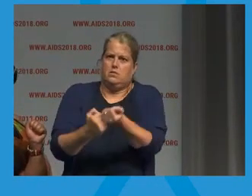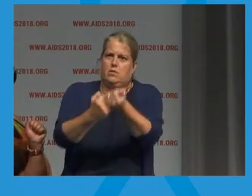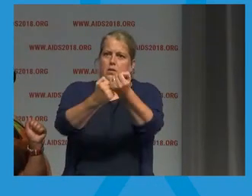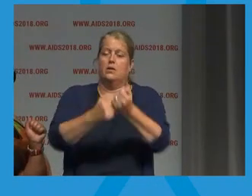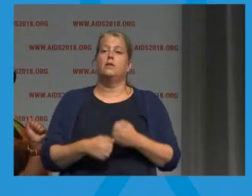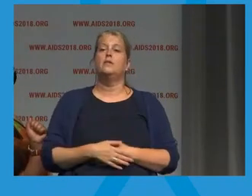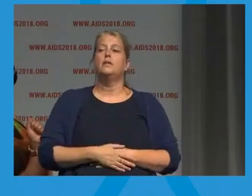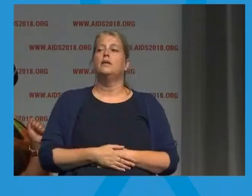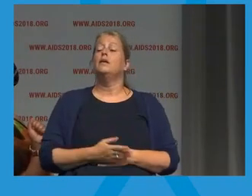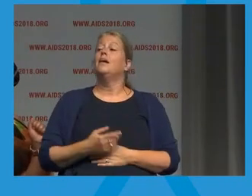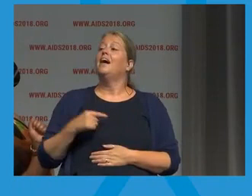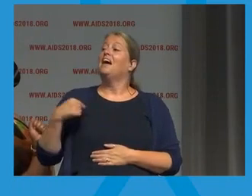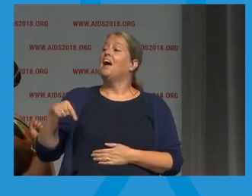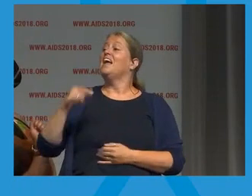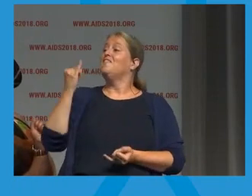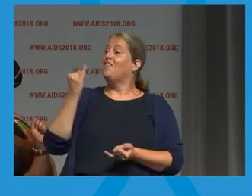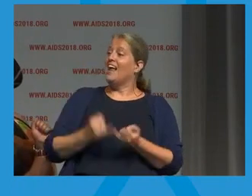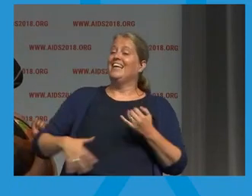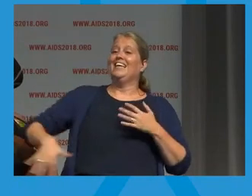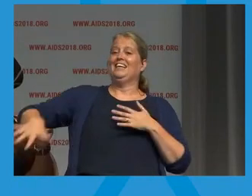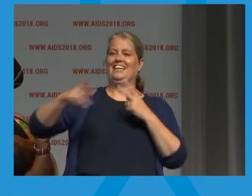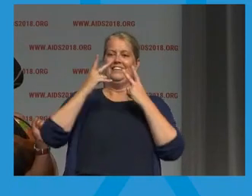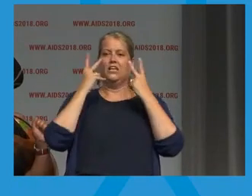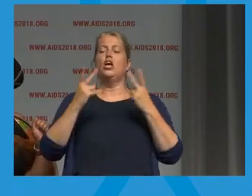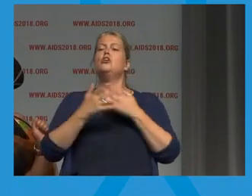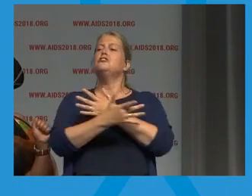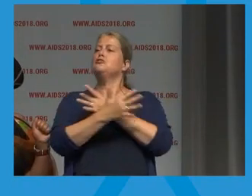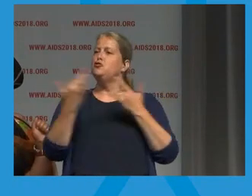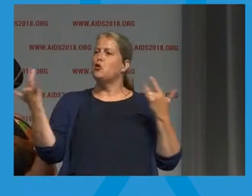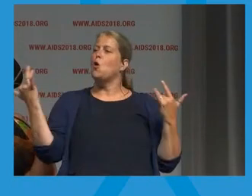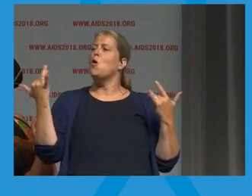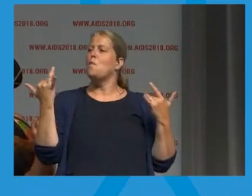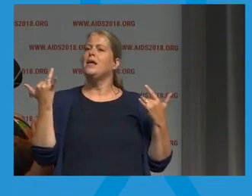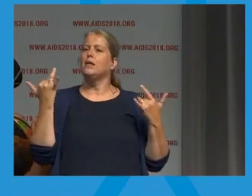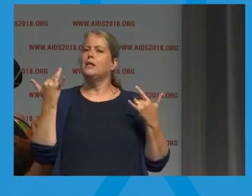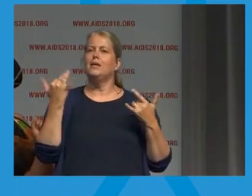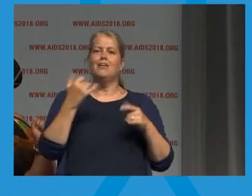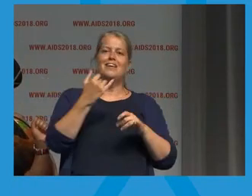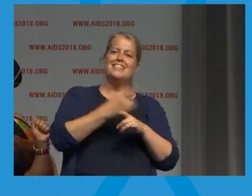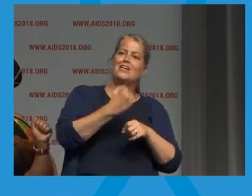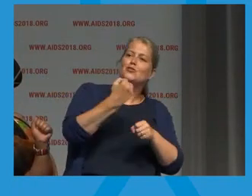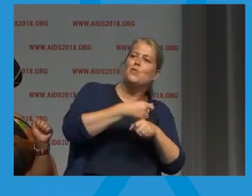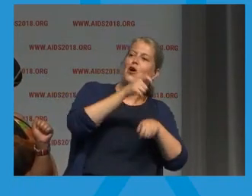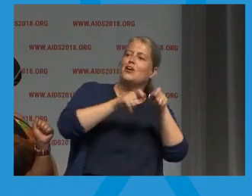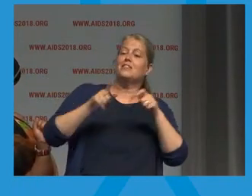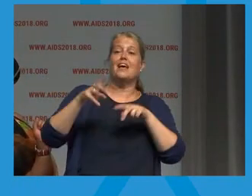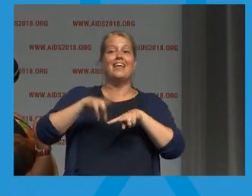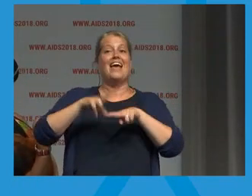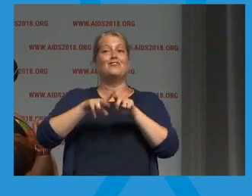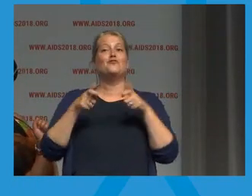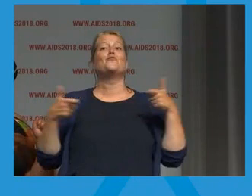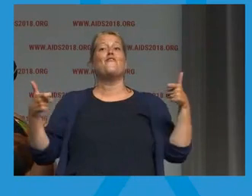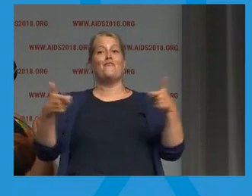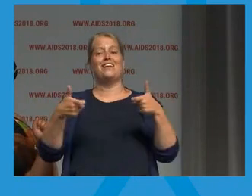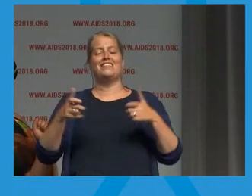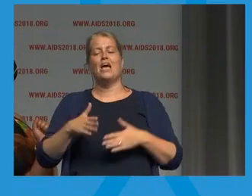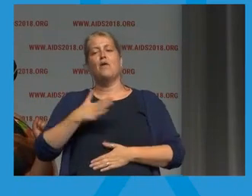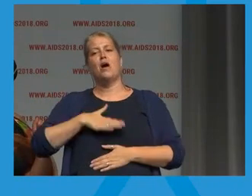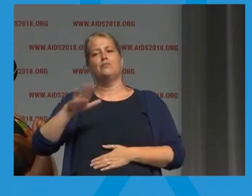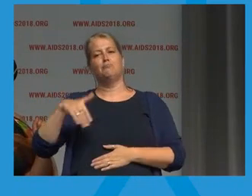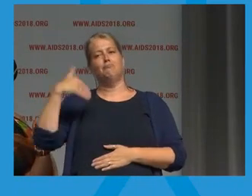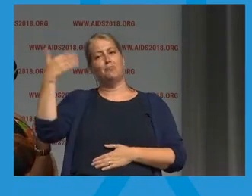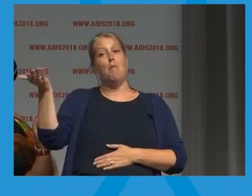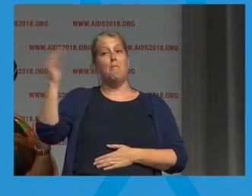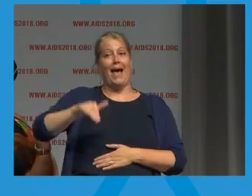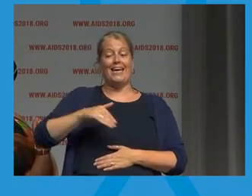is wonderful to see so many sex workers and other activities at the AIDS conference. I want to come back in 2 years, but I